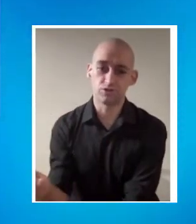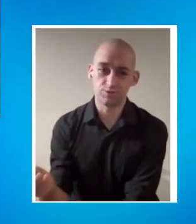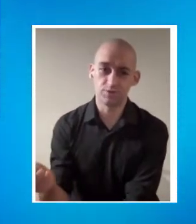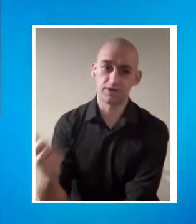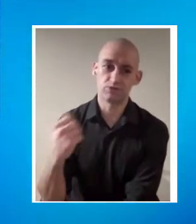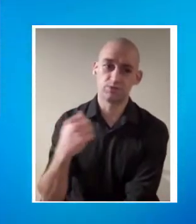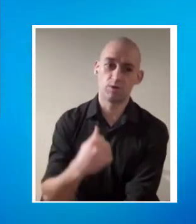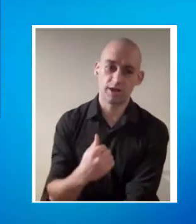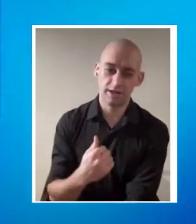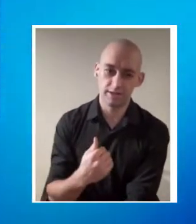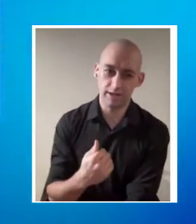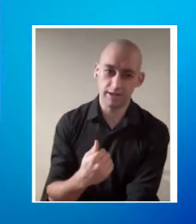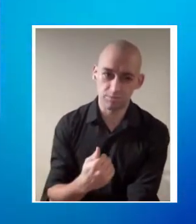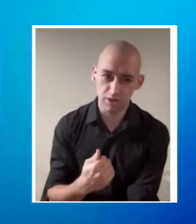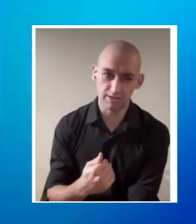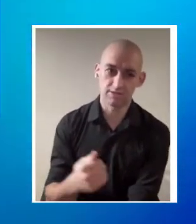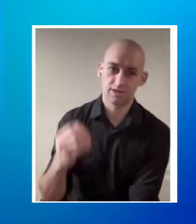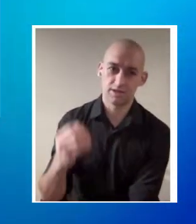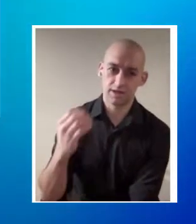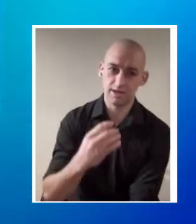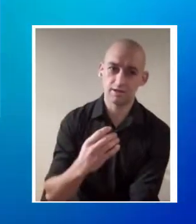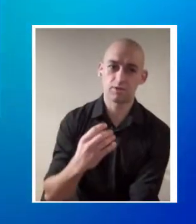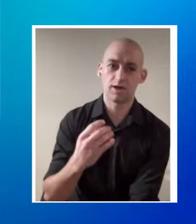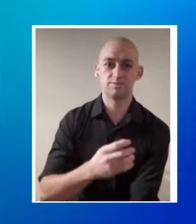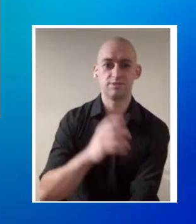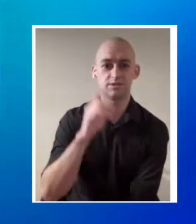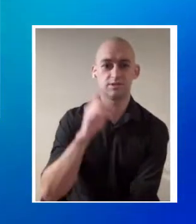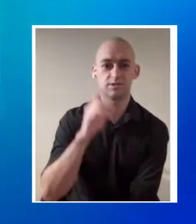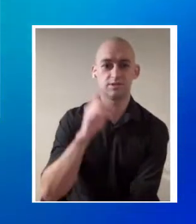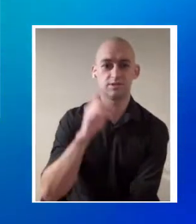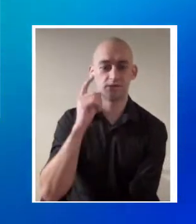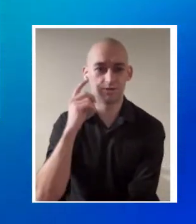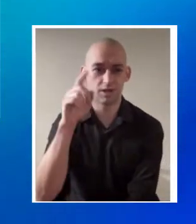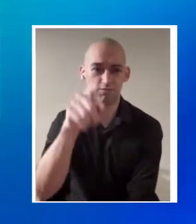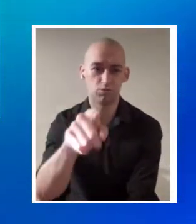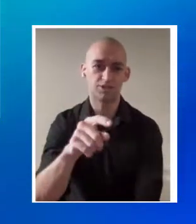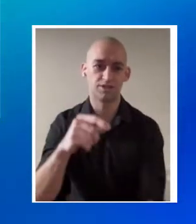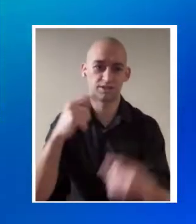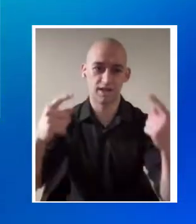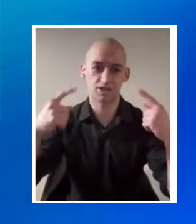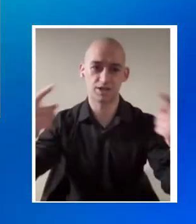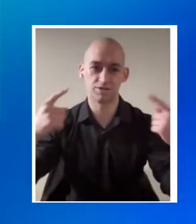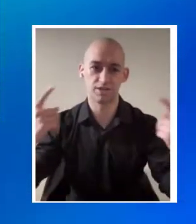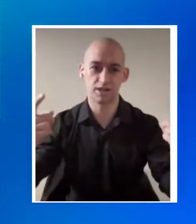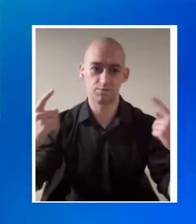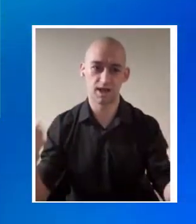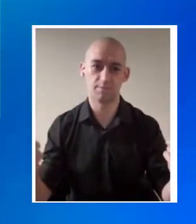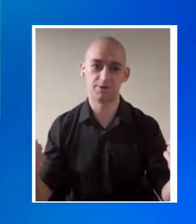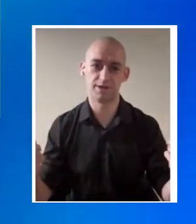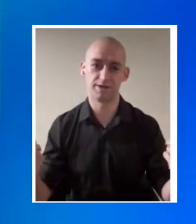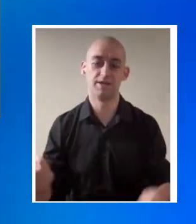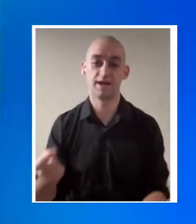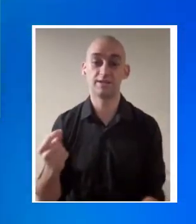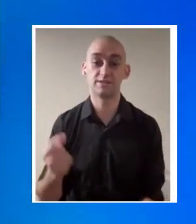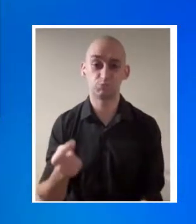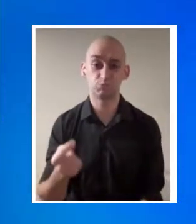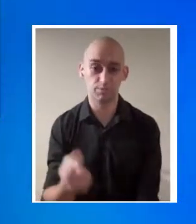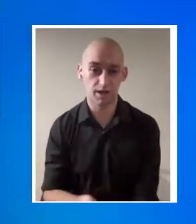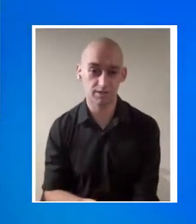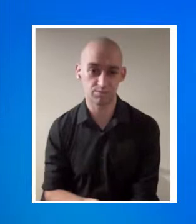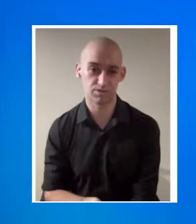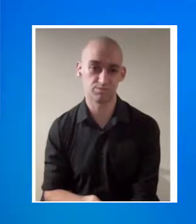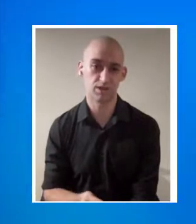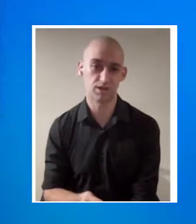for the consumer because we want ADA compliance. And ADA compliance means that somebody who is deaf who's watching this can actually understand what's happening. And that is